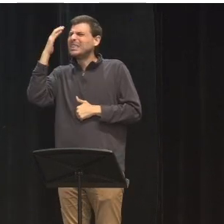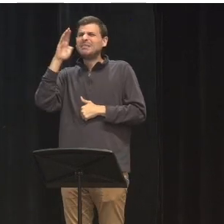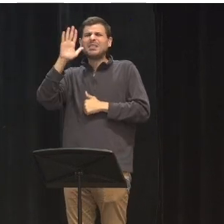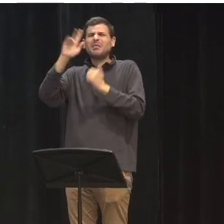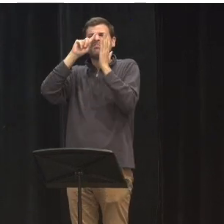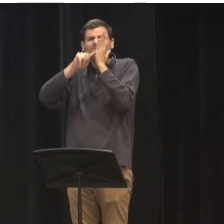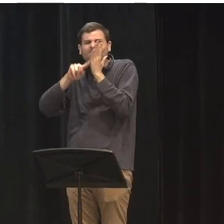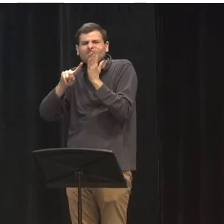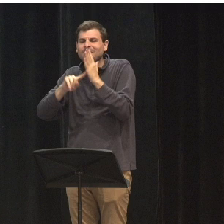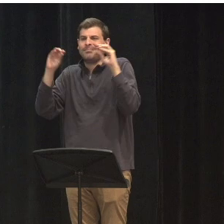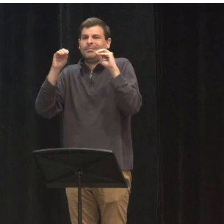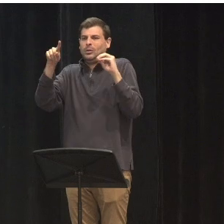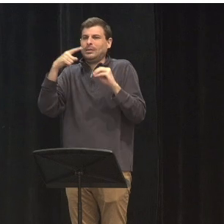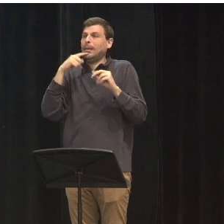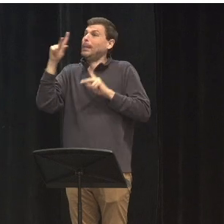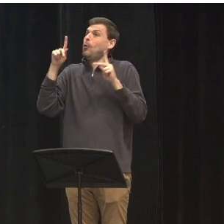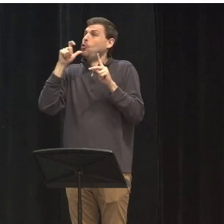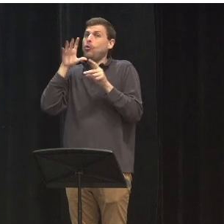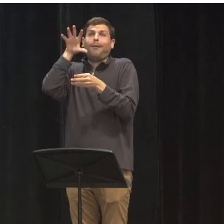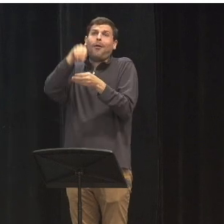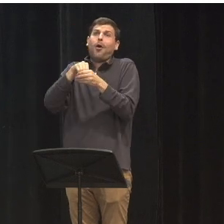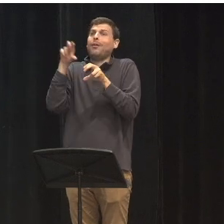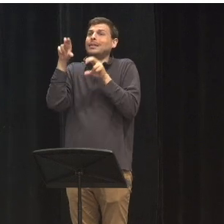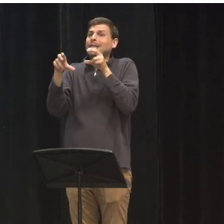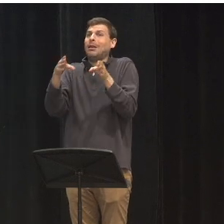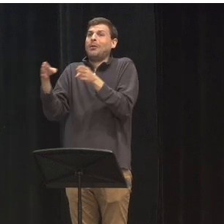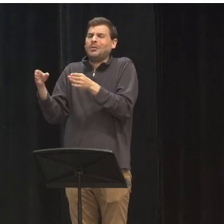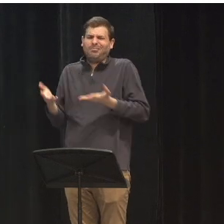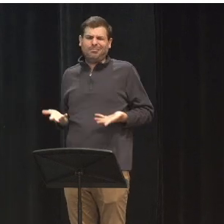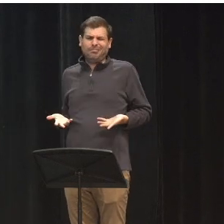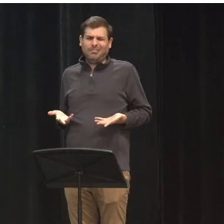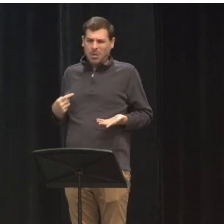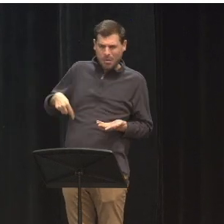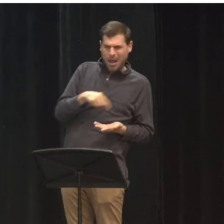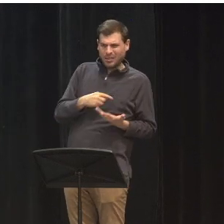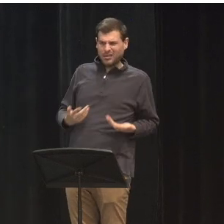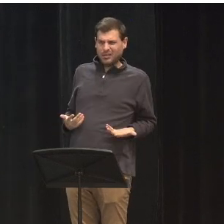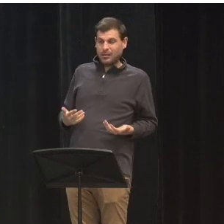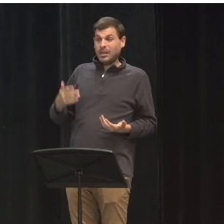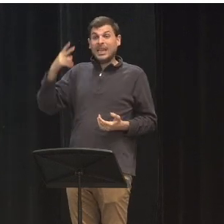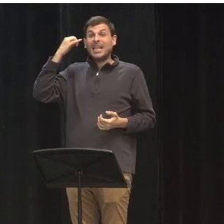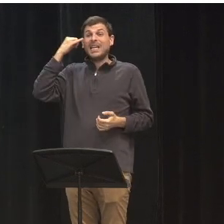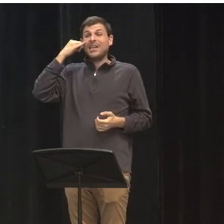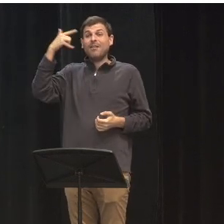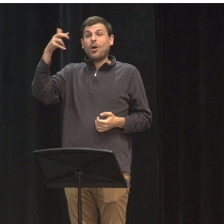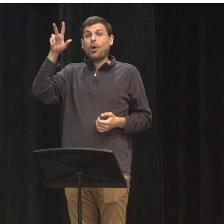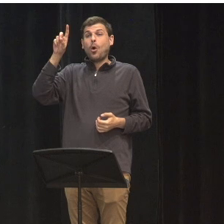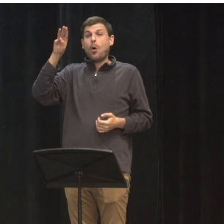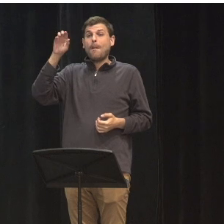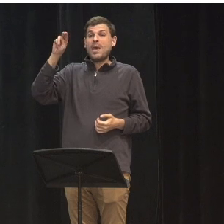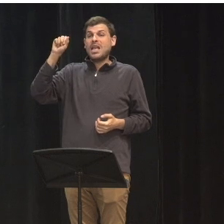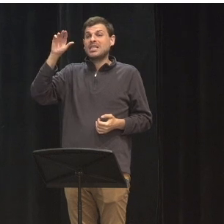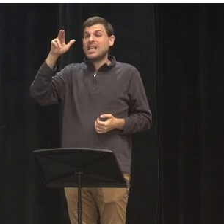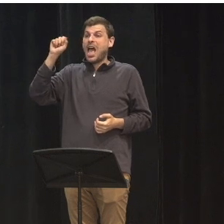like the stakeholders. You know, I'm sure that if Goldman Sachs had some trees that had to be removed, they'd be asked about it.